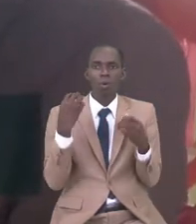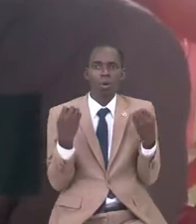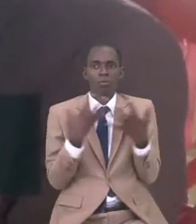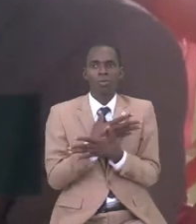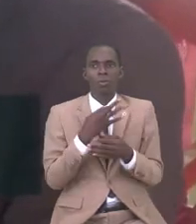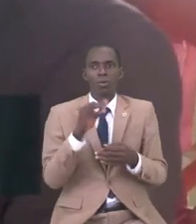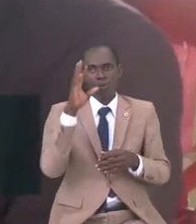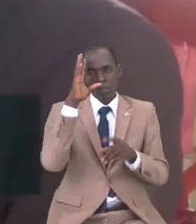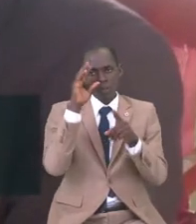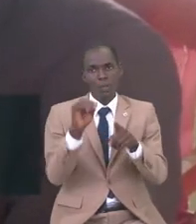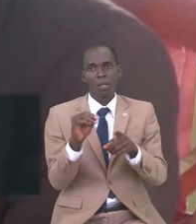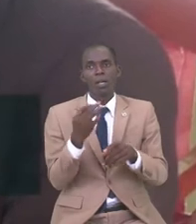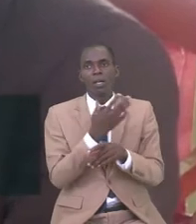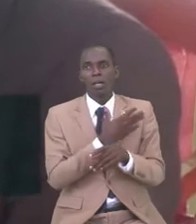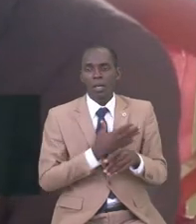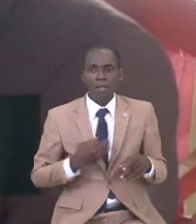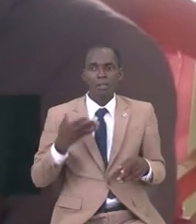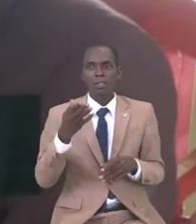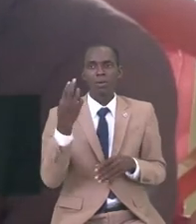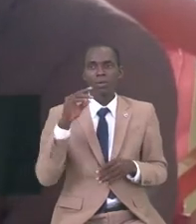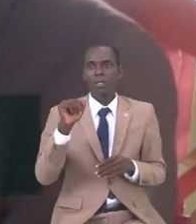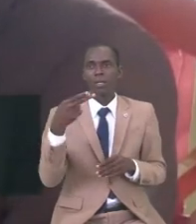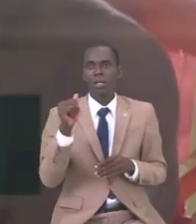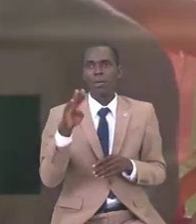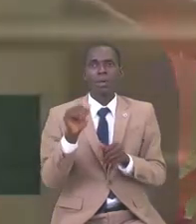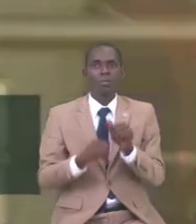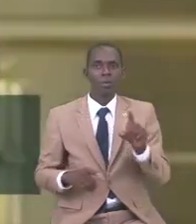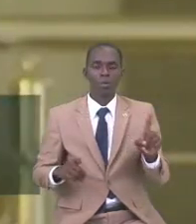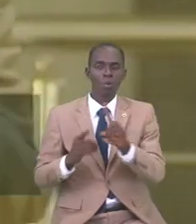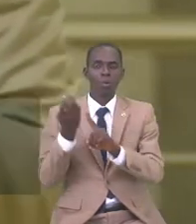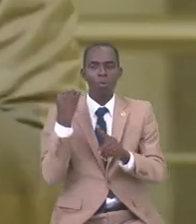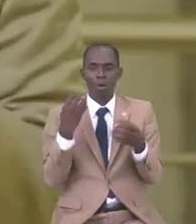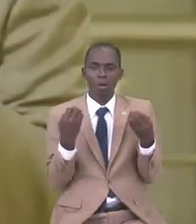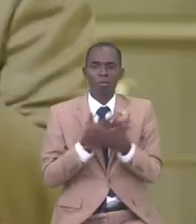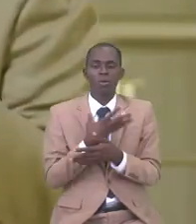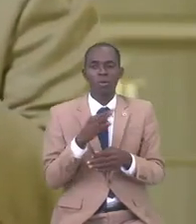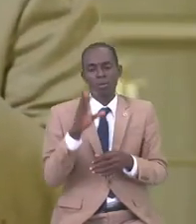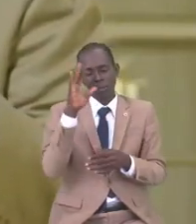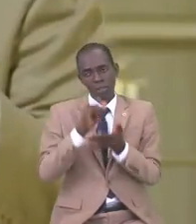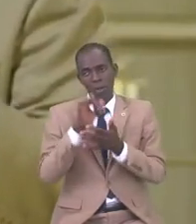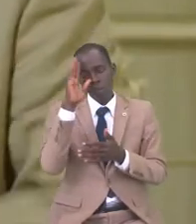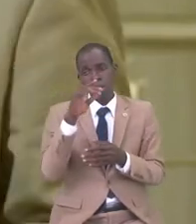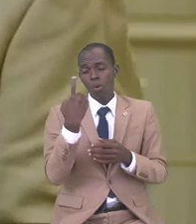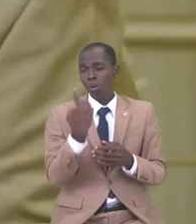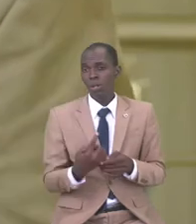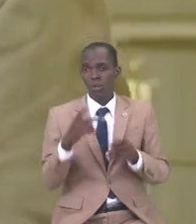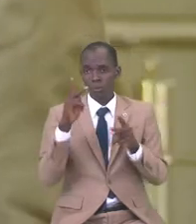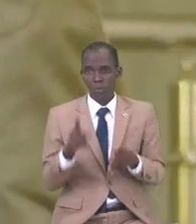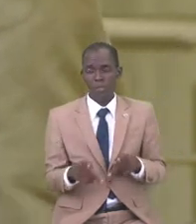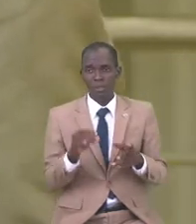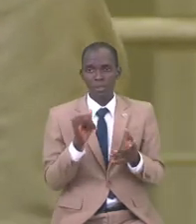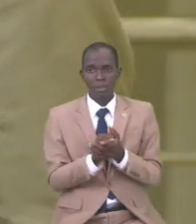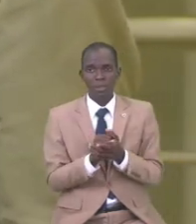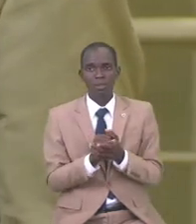Ahab. Everybody was afraid of Ahab. And the only person that dared him, when he